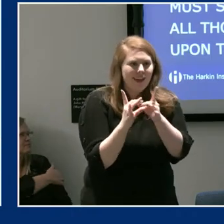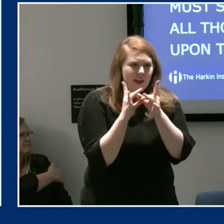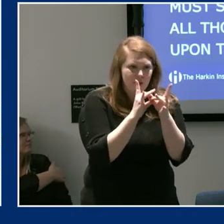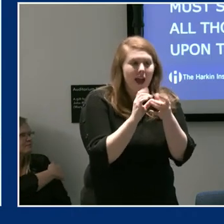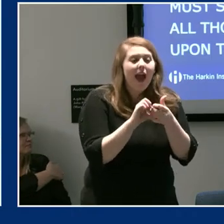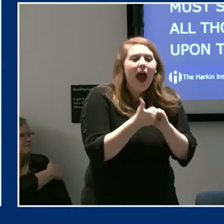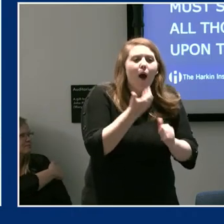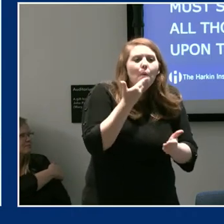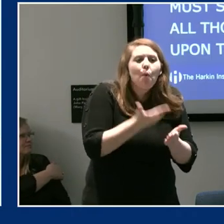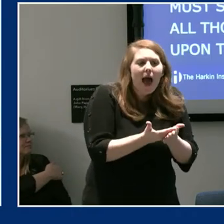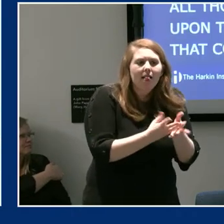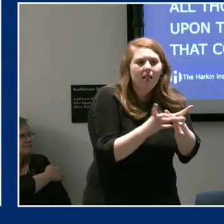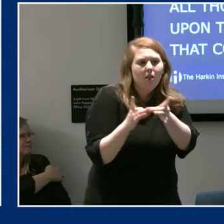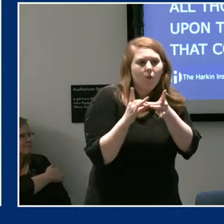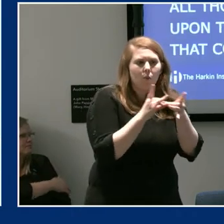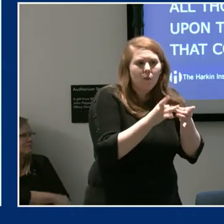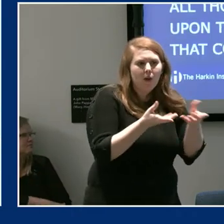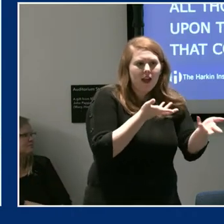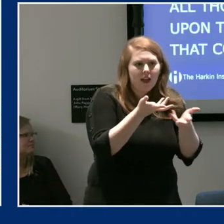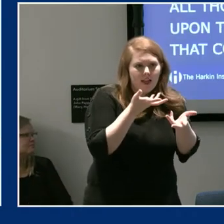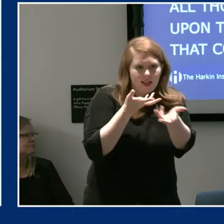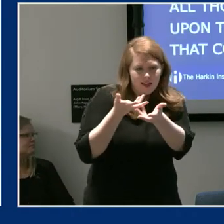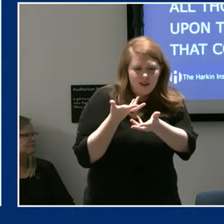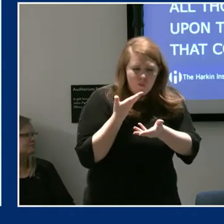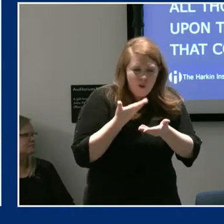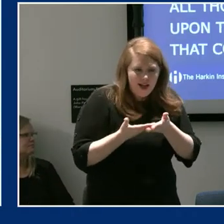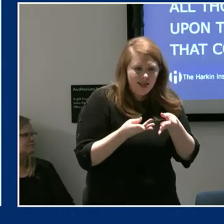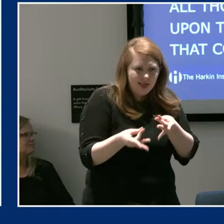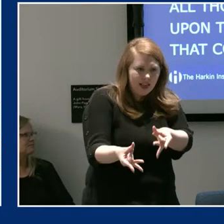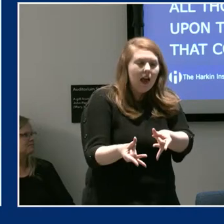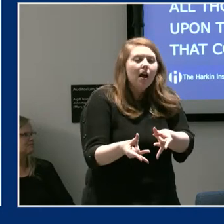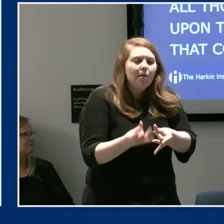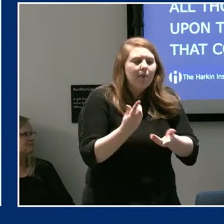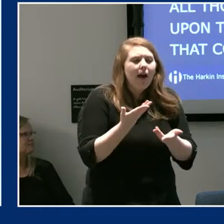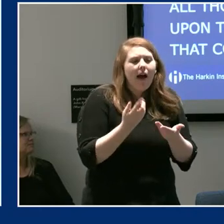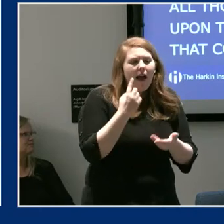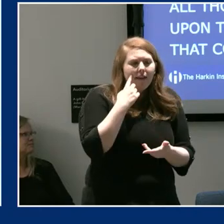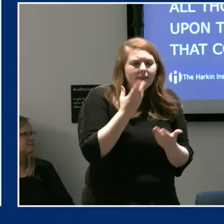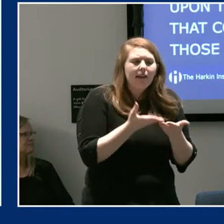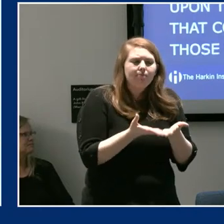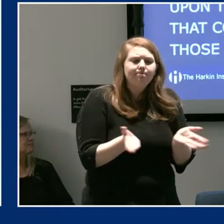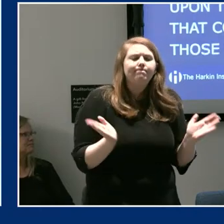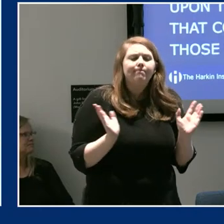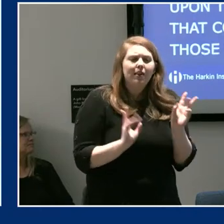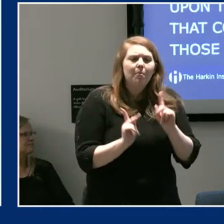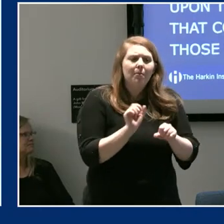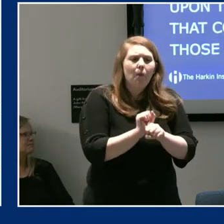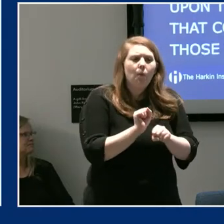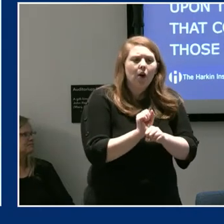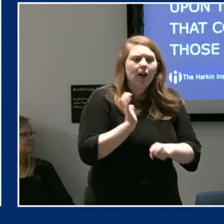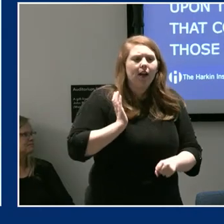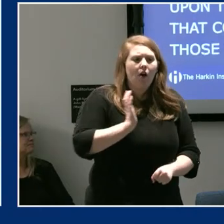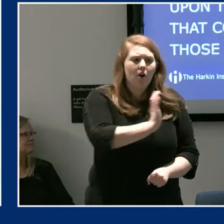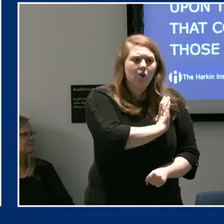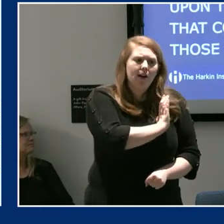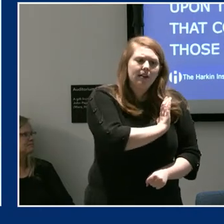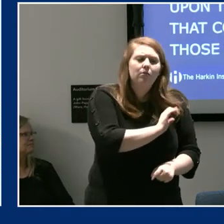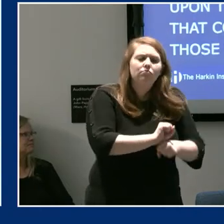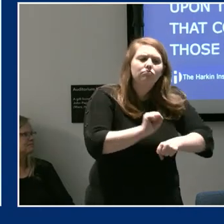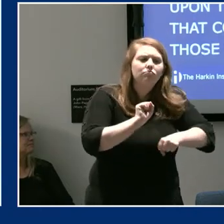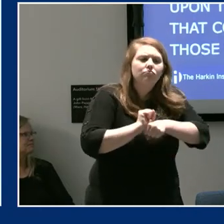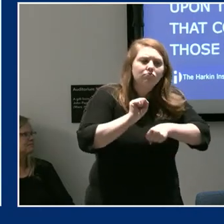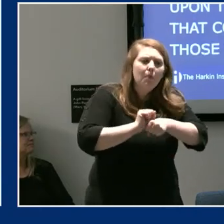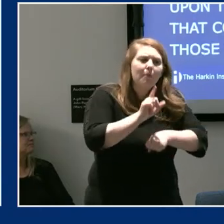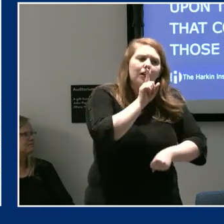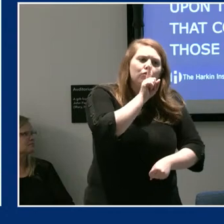But I think through it all, those of us in Congress worked very hard to keep it alive, to